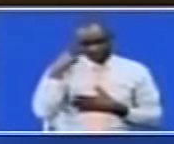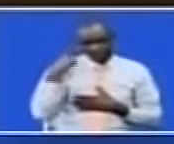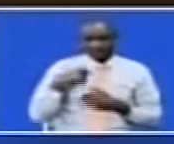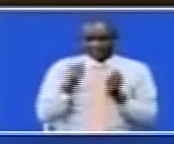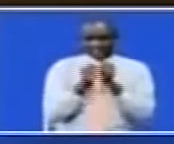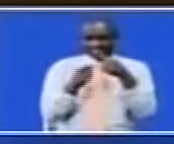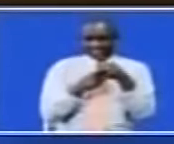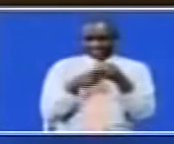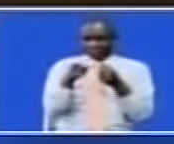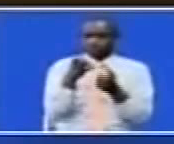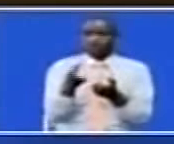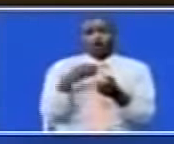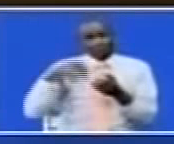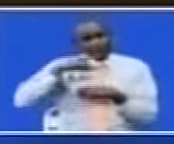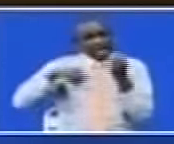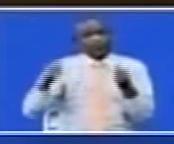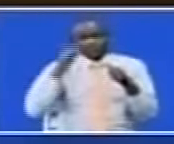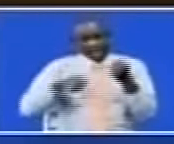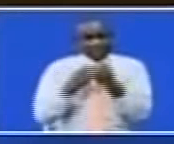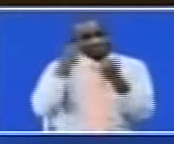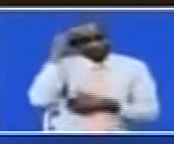16 in the exercise model is